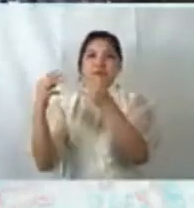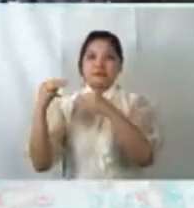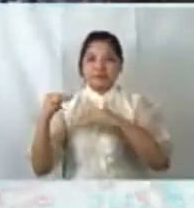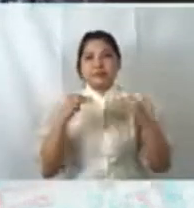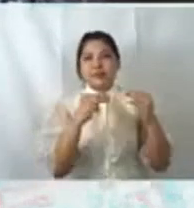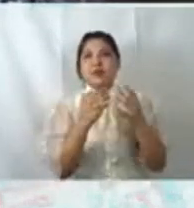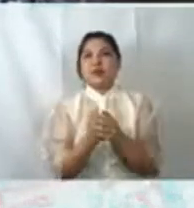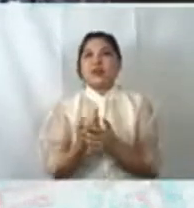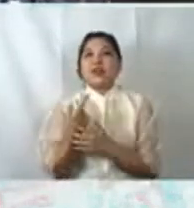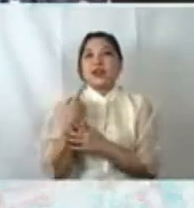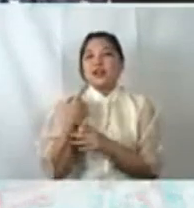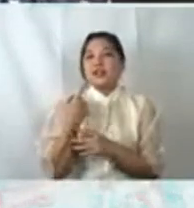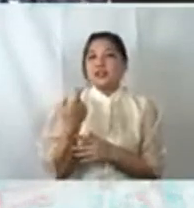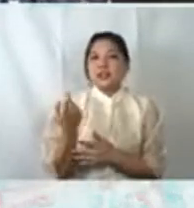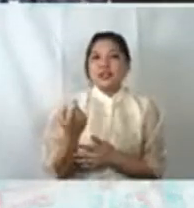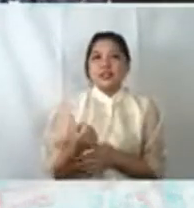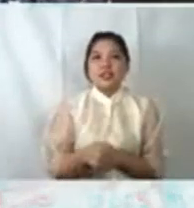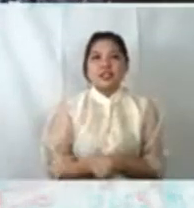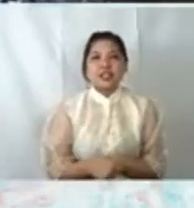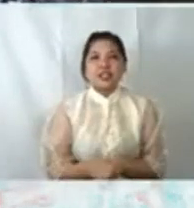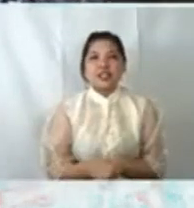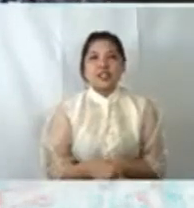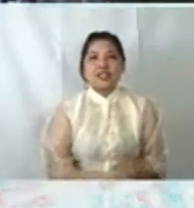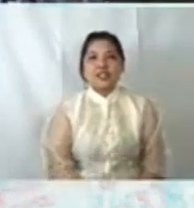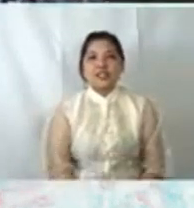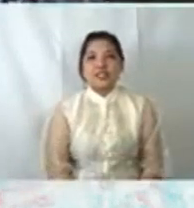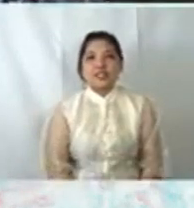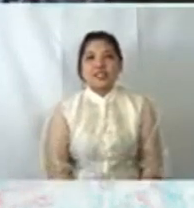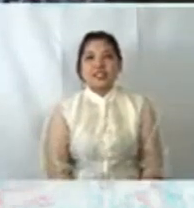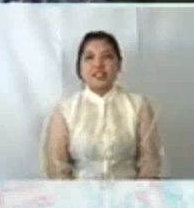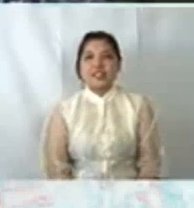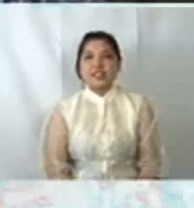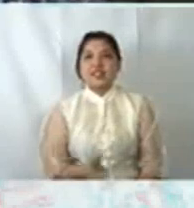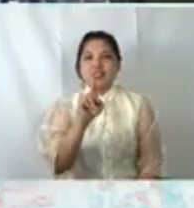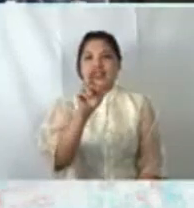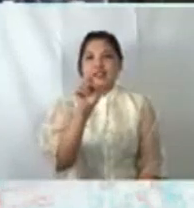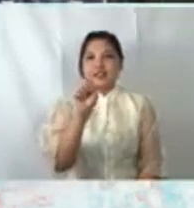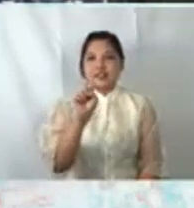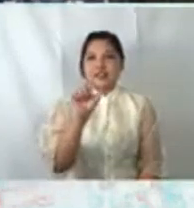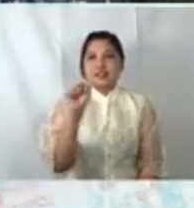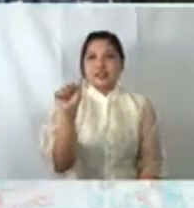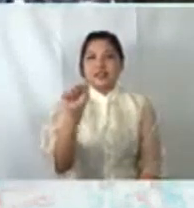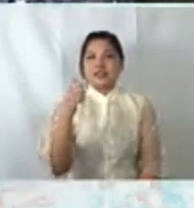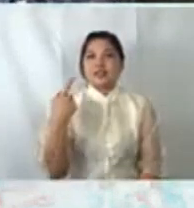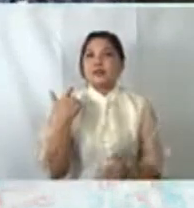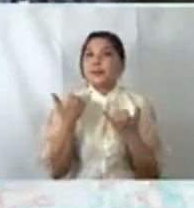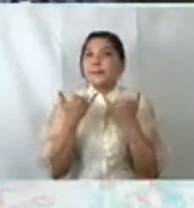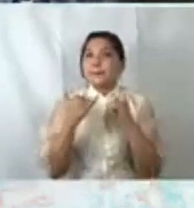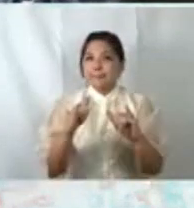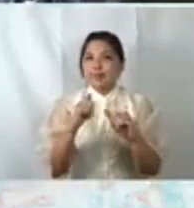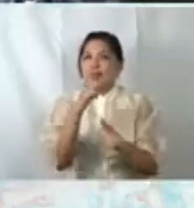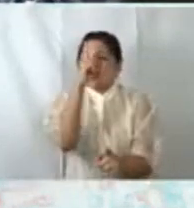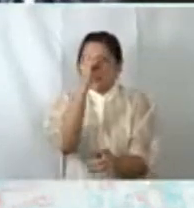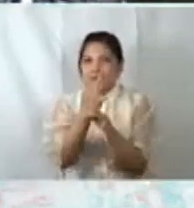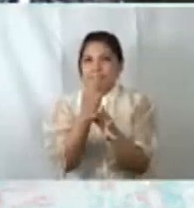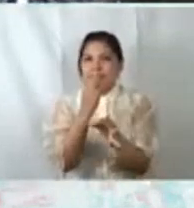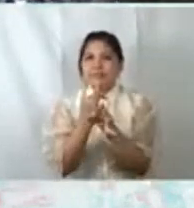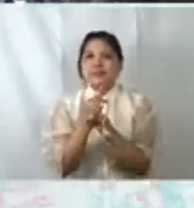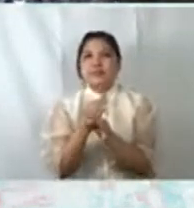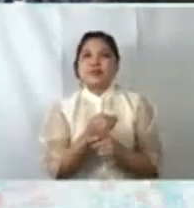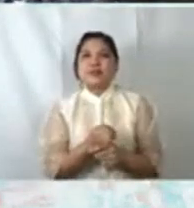ng jurisdiction, no? The United States of America has consistently and faithfully during the past 48